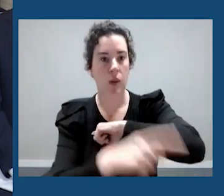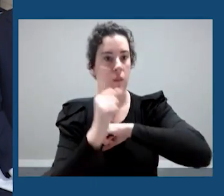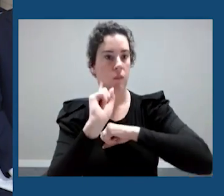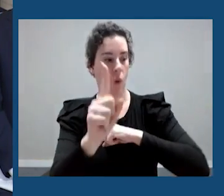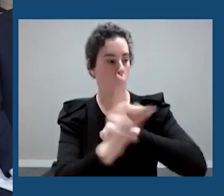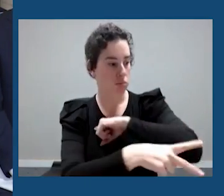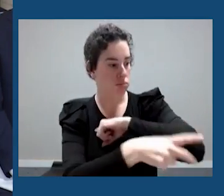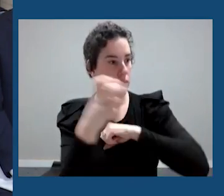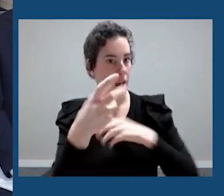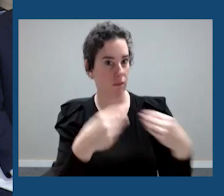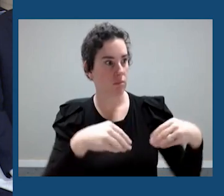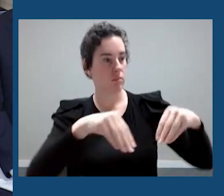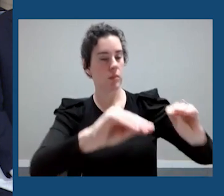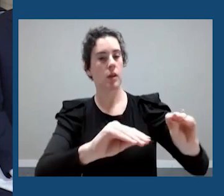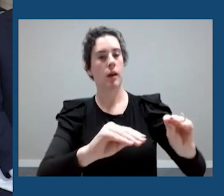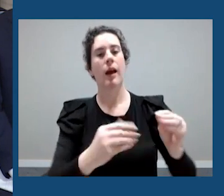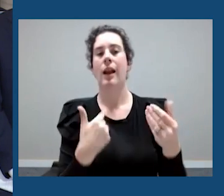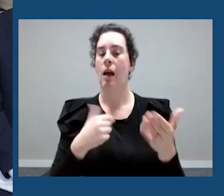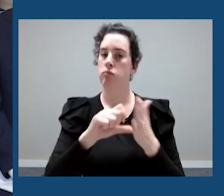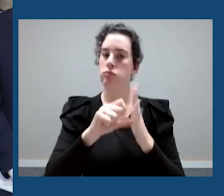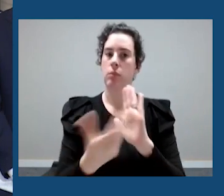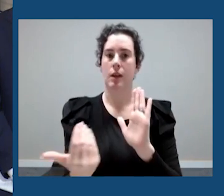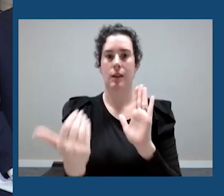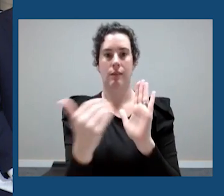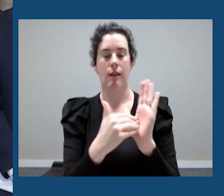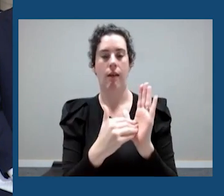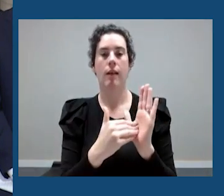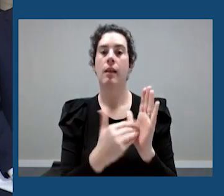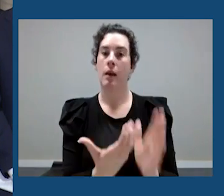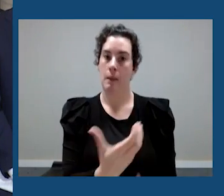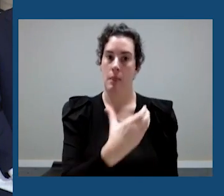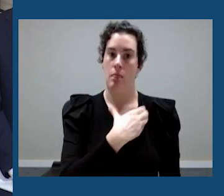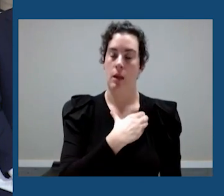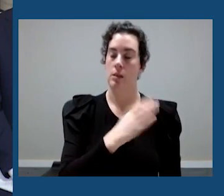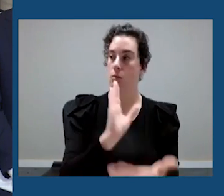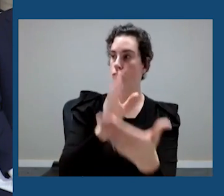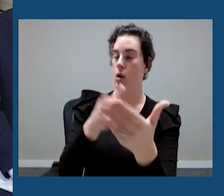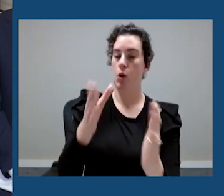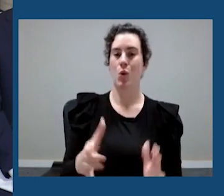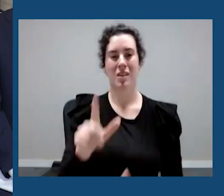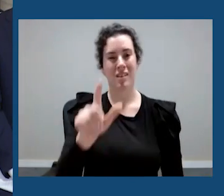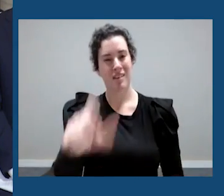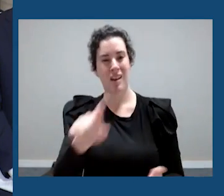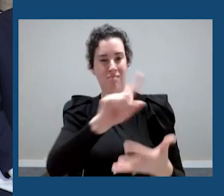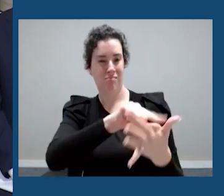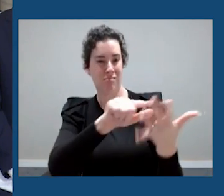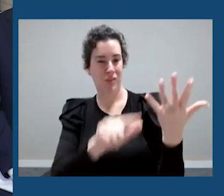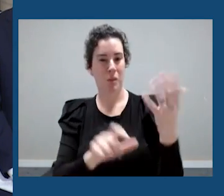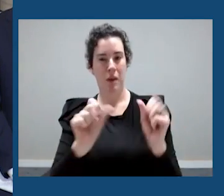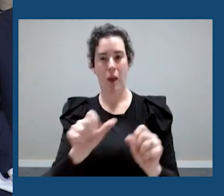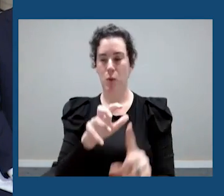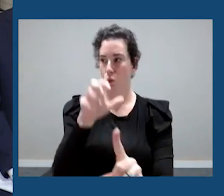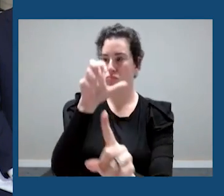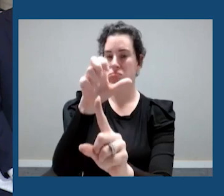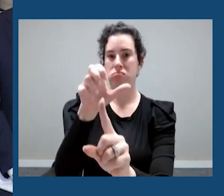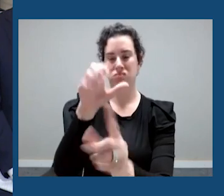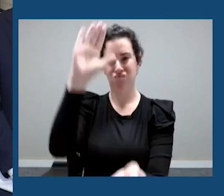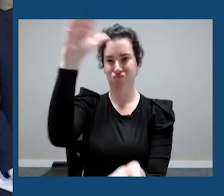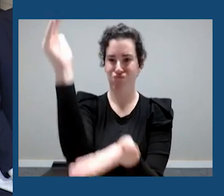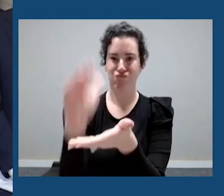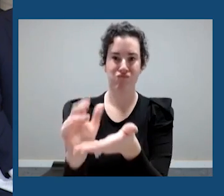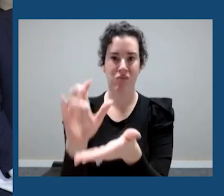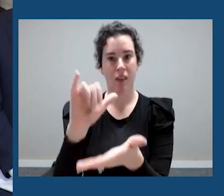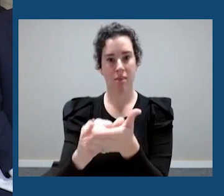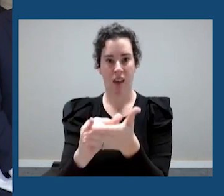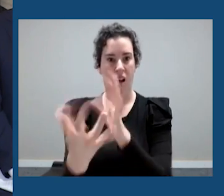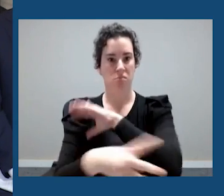said before, it's time to give the police and prosecutors the tools they need to go after these thieves, those who think they can break the law with